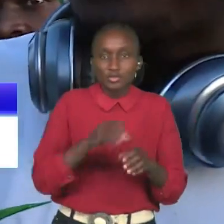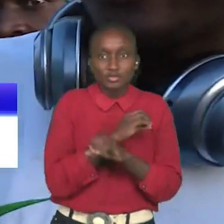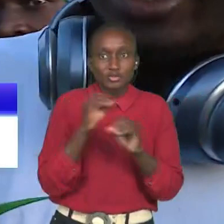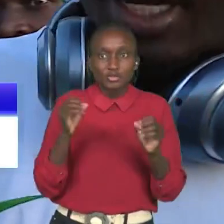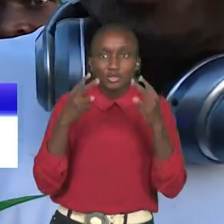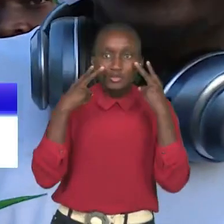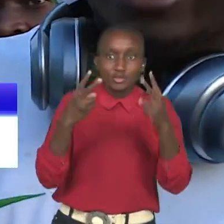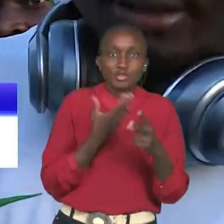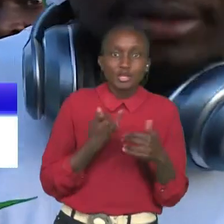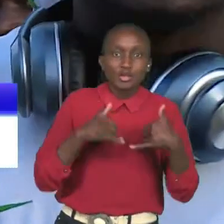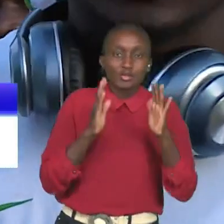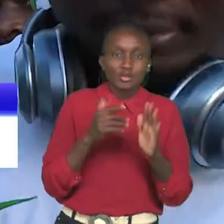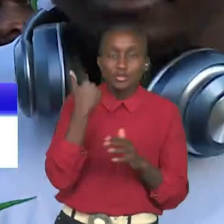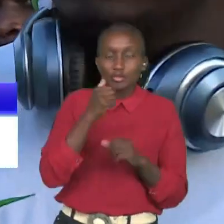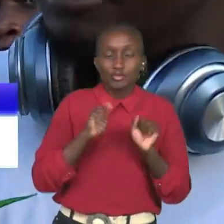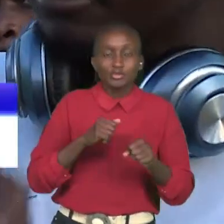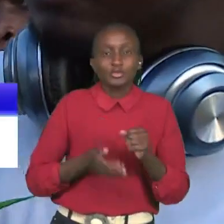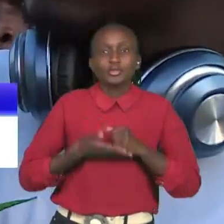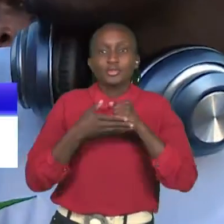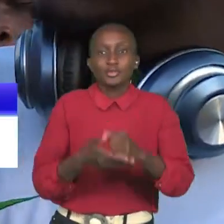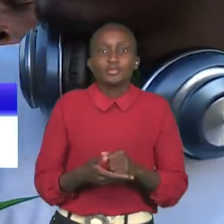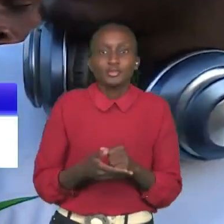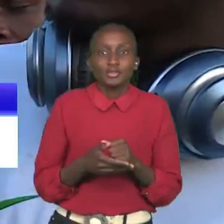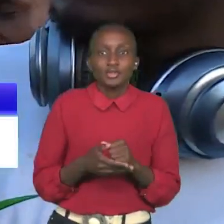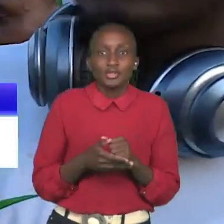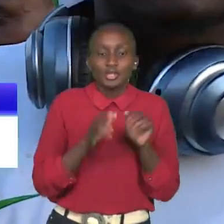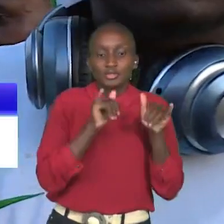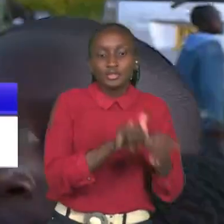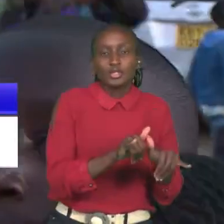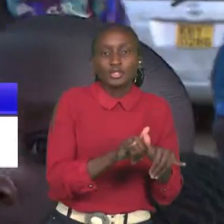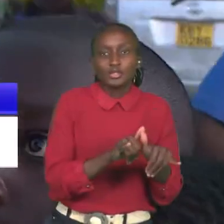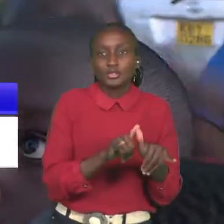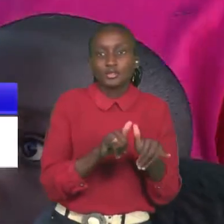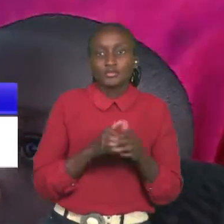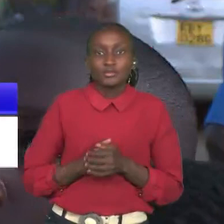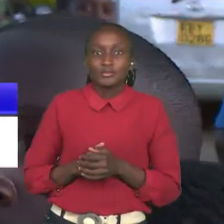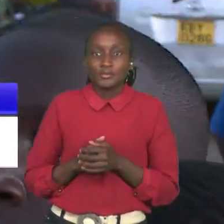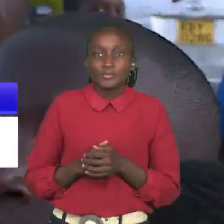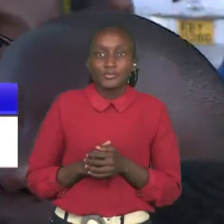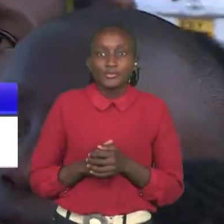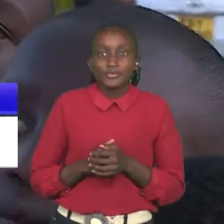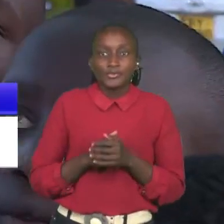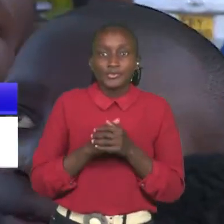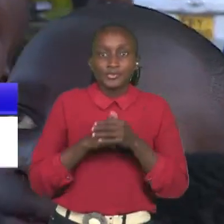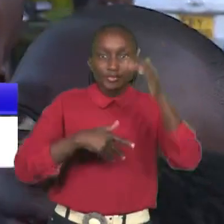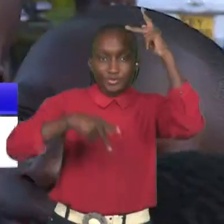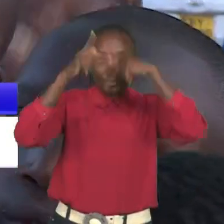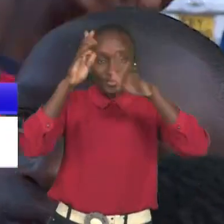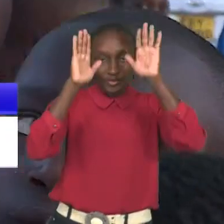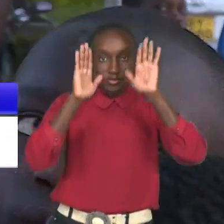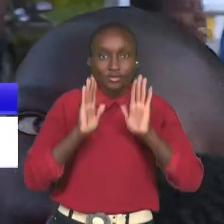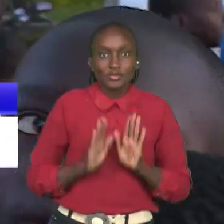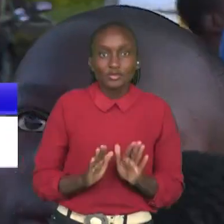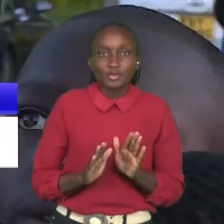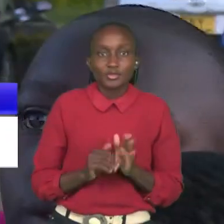tu striker wetu wenye wanaweza tusaidia, wamepiga tu maluk, wamekaa na mafans. Unajua preparation inakuanga kitu muhimu sana. Like the,